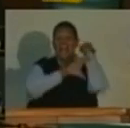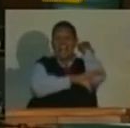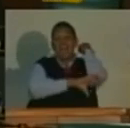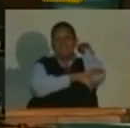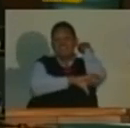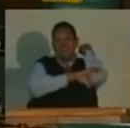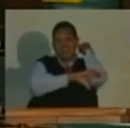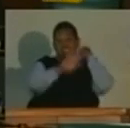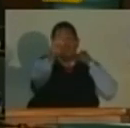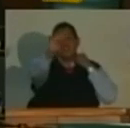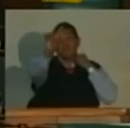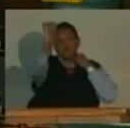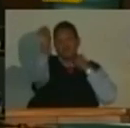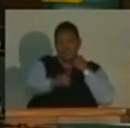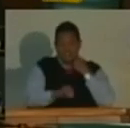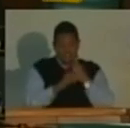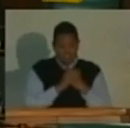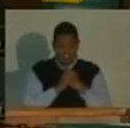41%.